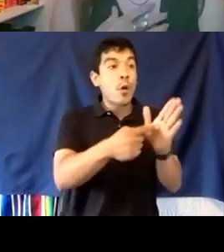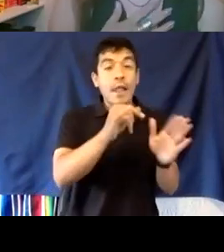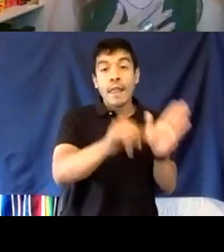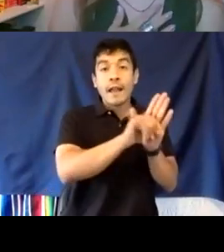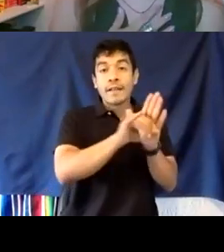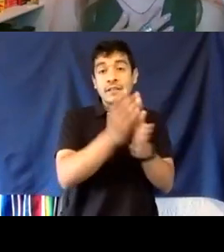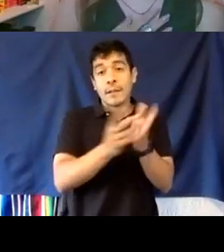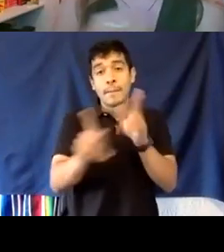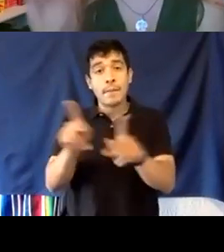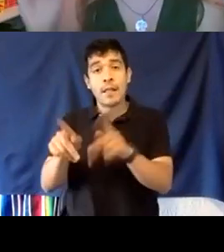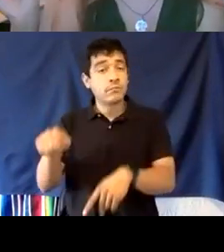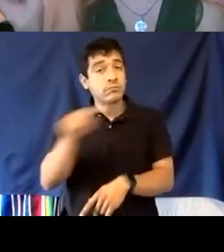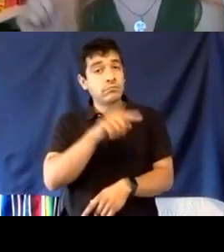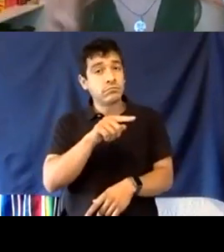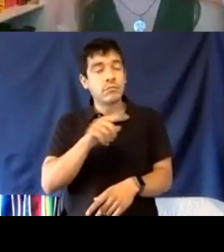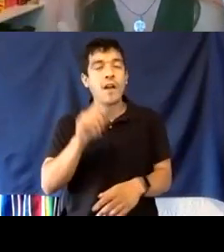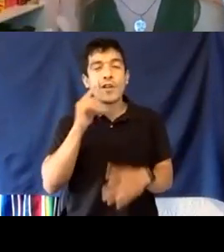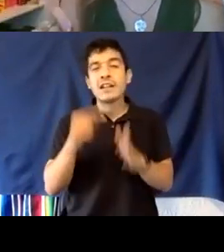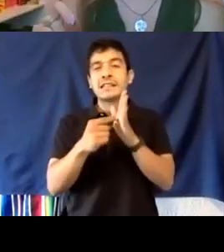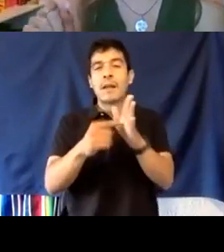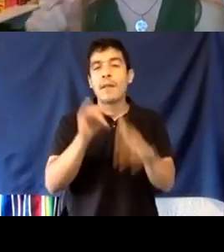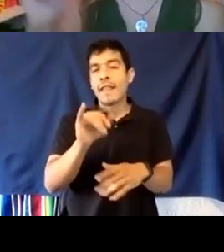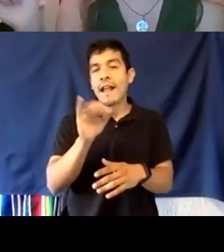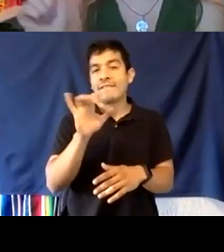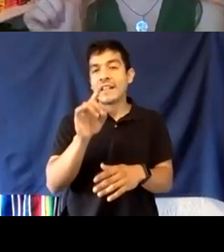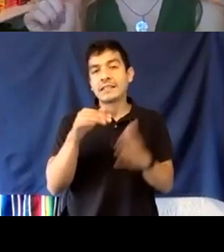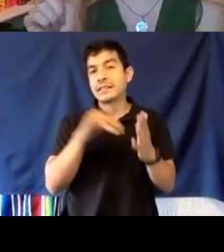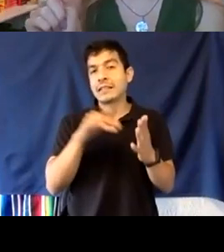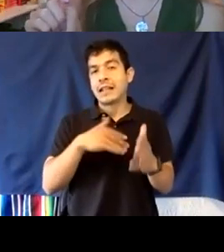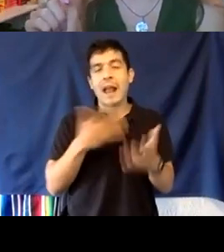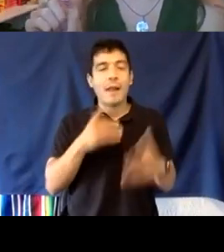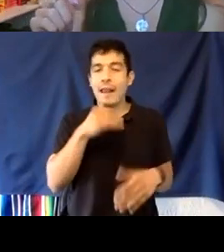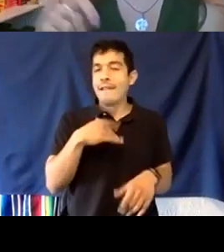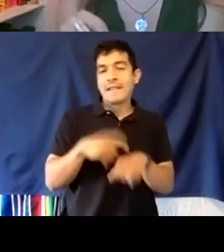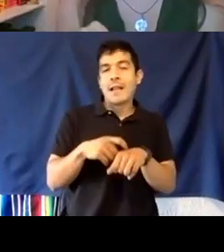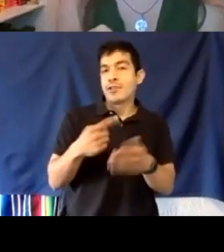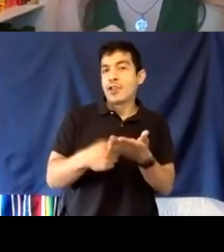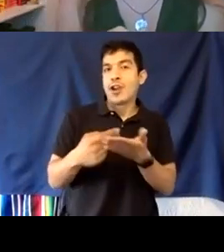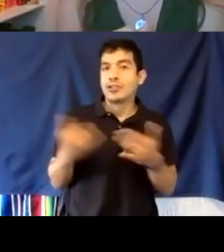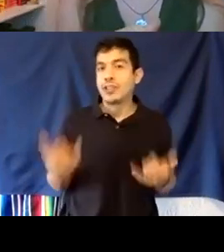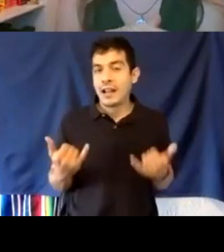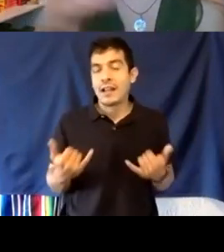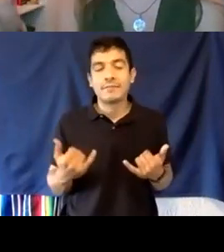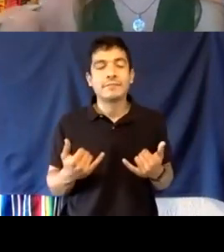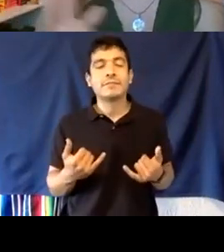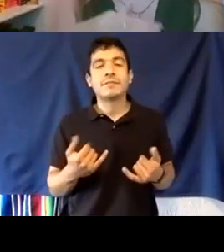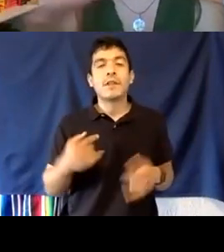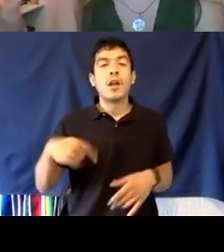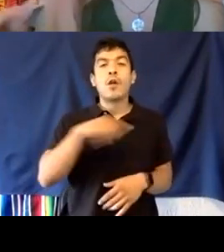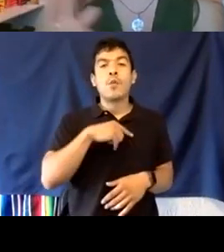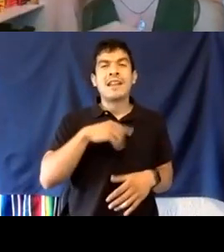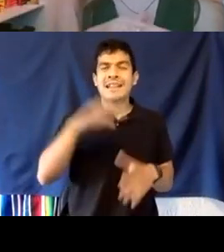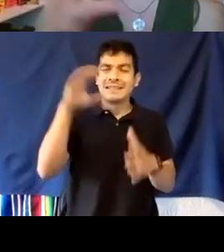For example, the State of the Field study, which I might have time to talk with this group about. We strip even